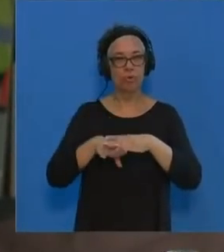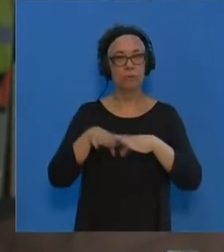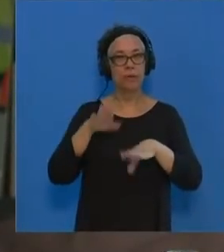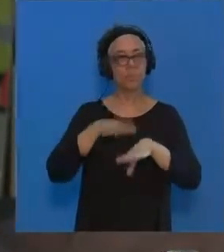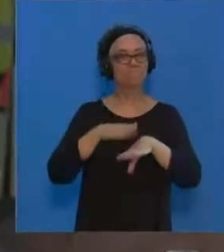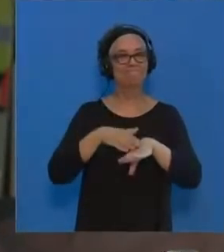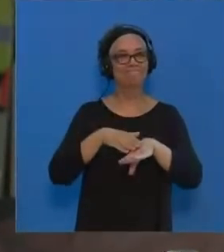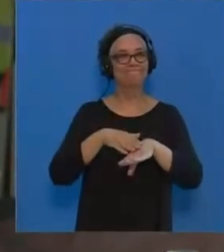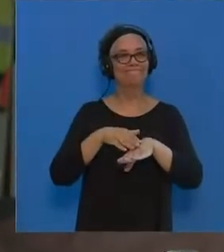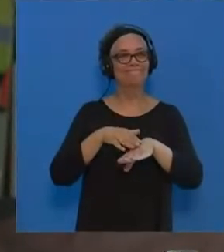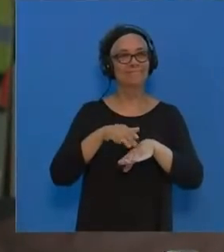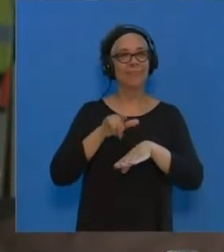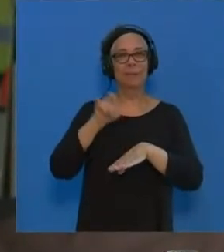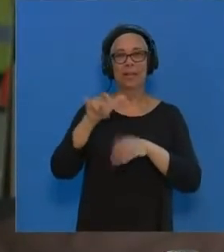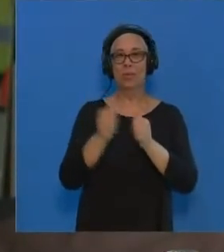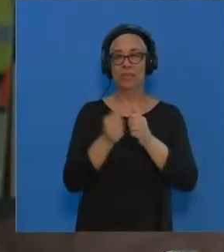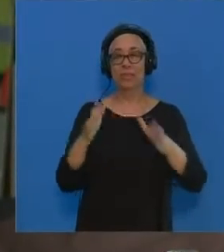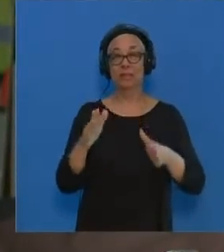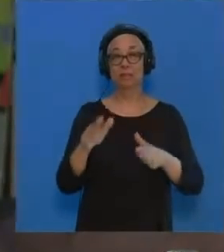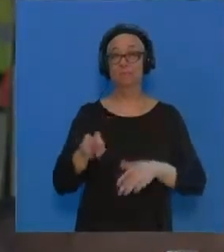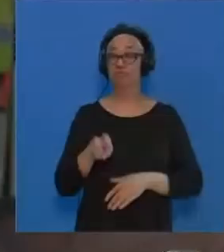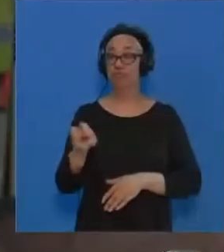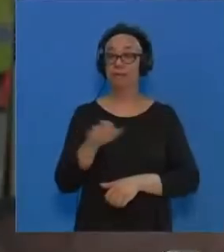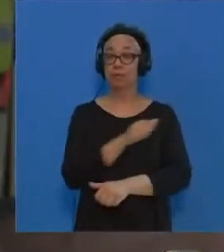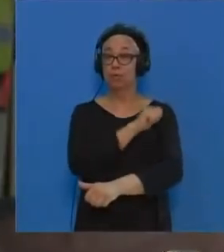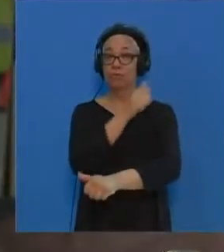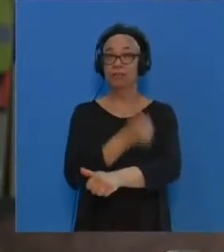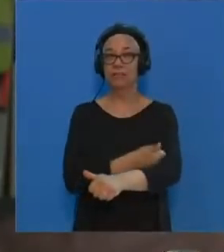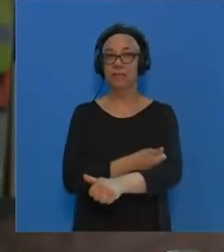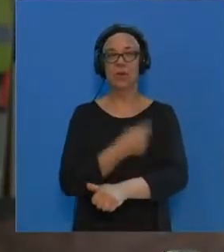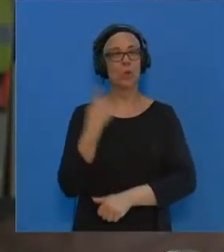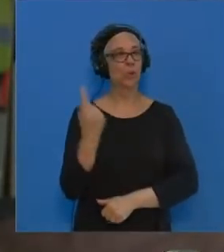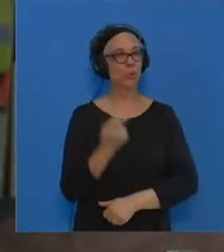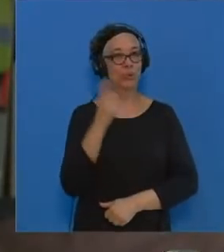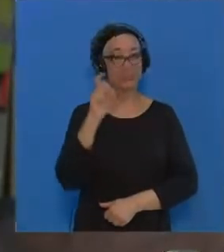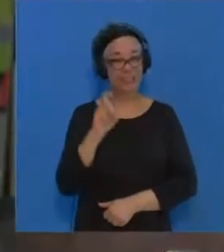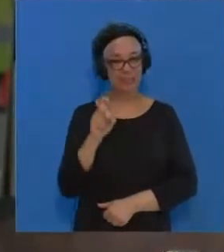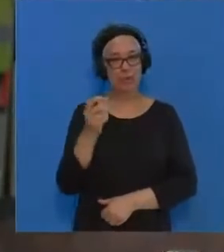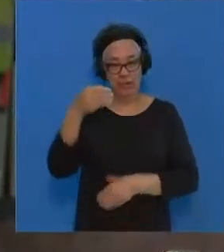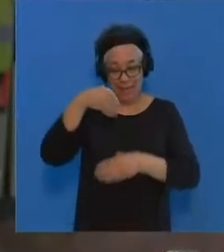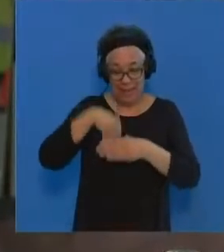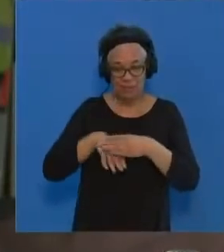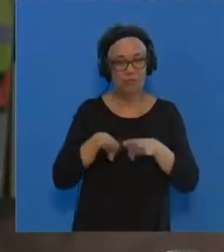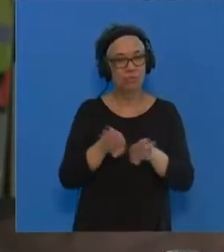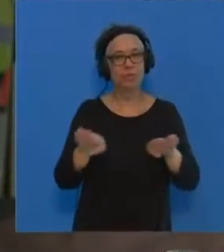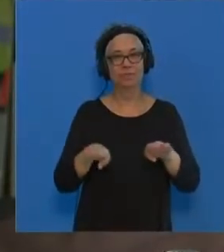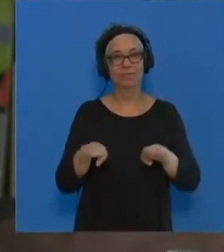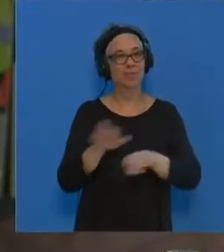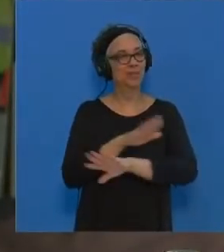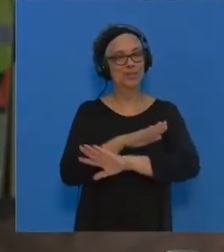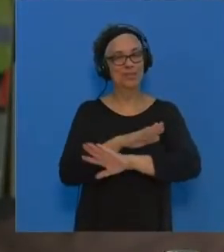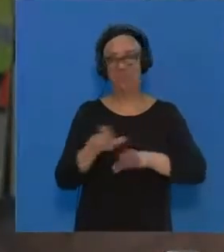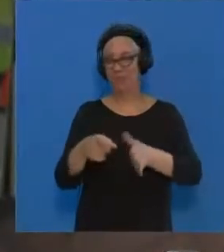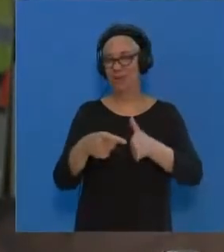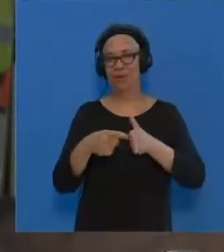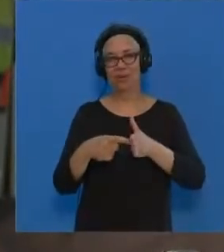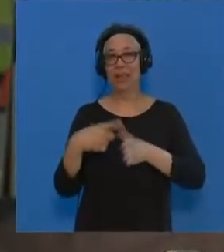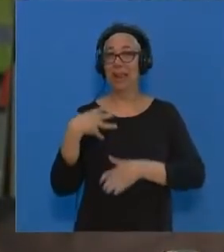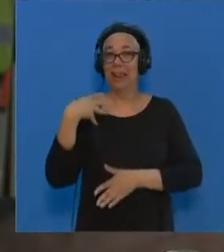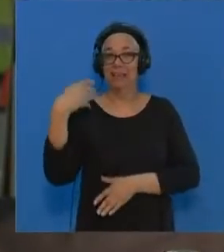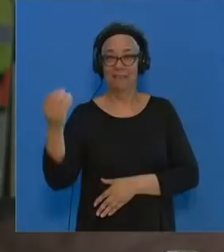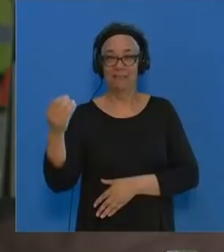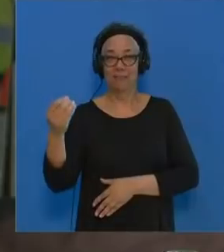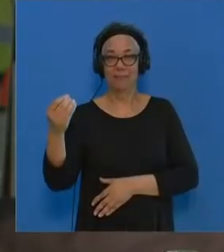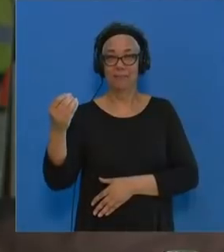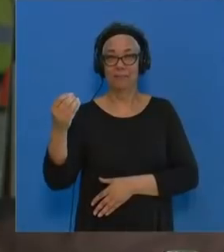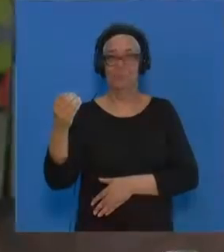authorization. The travel authorization is only needed when coming into Bermuda. It is not required when leaving.